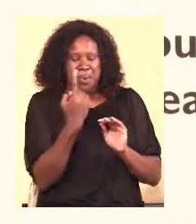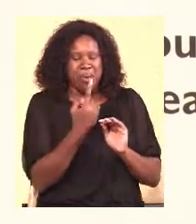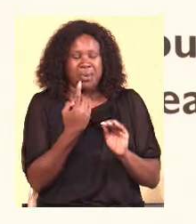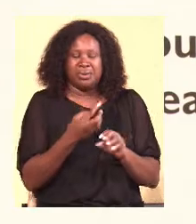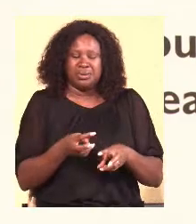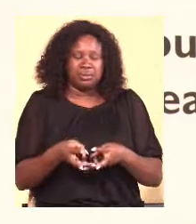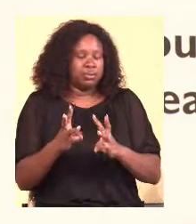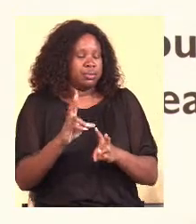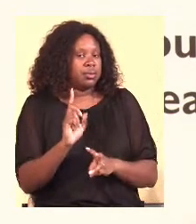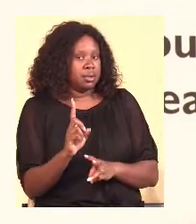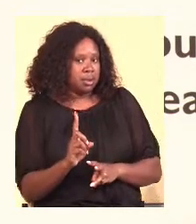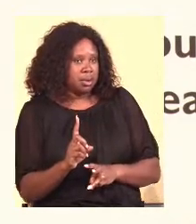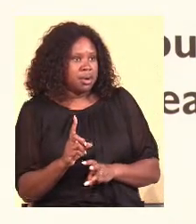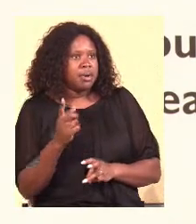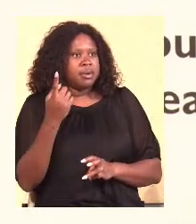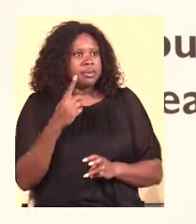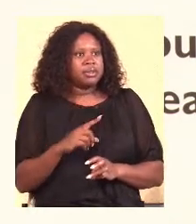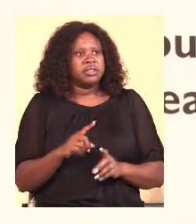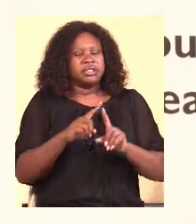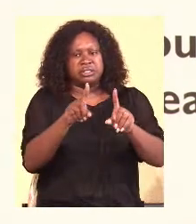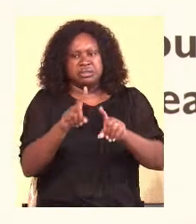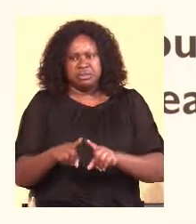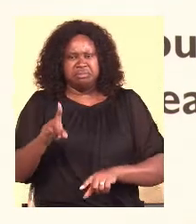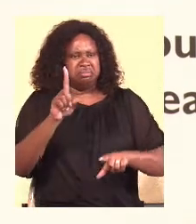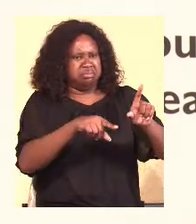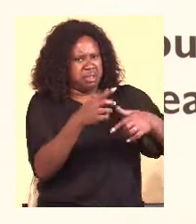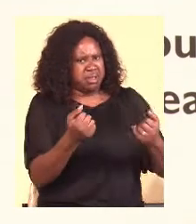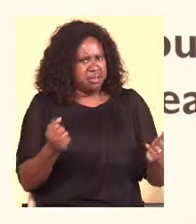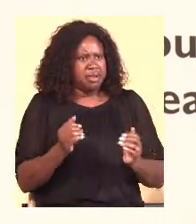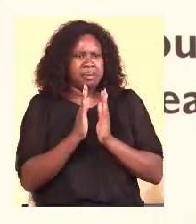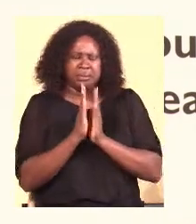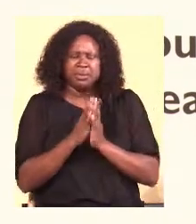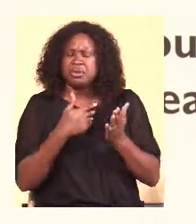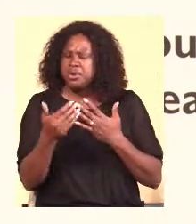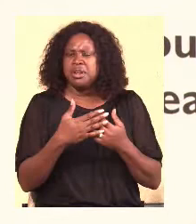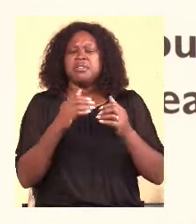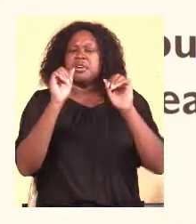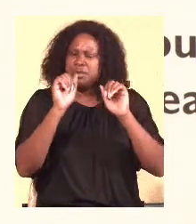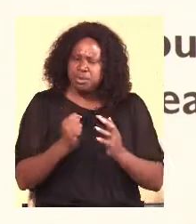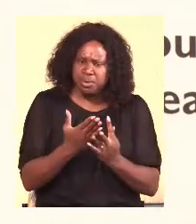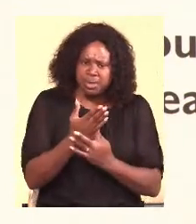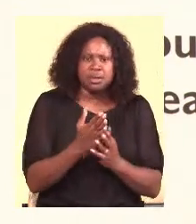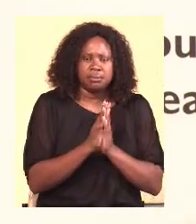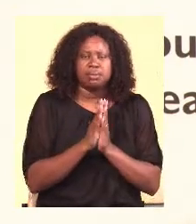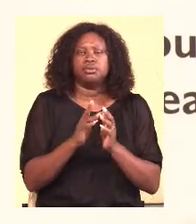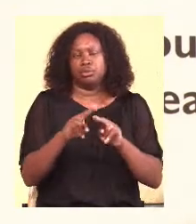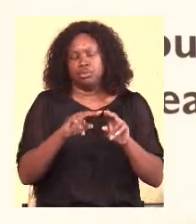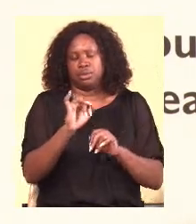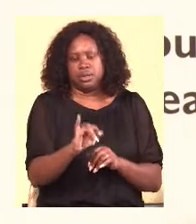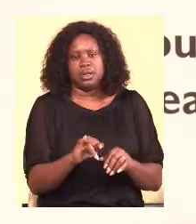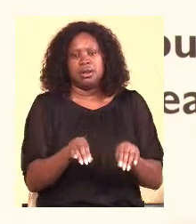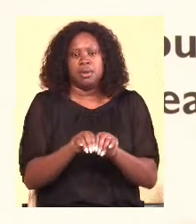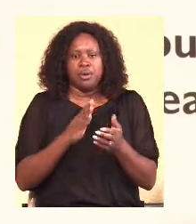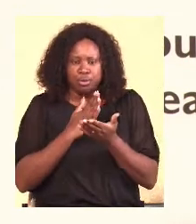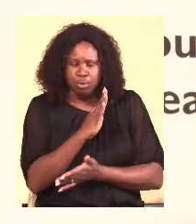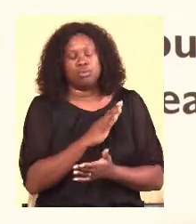only mode. There are variations within e-learning. Please, whatever you can access, access it and make sure